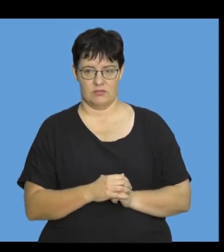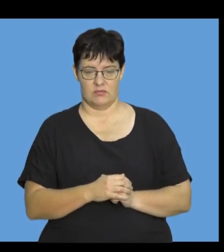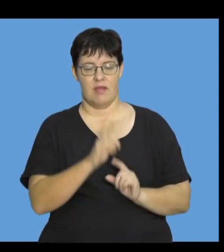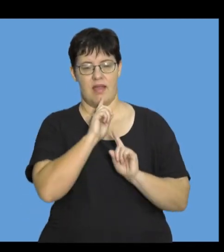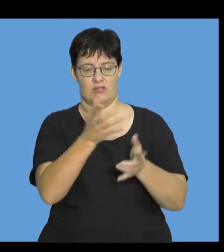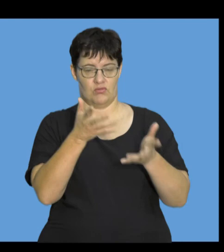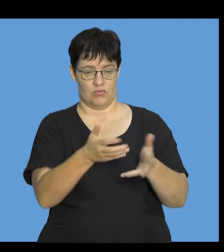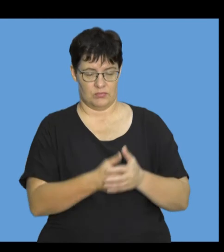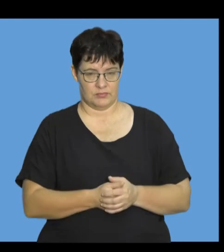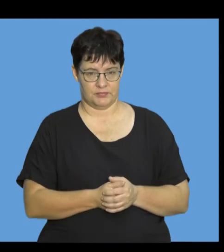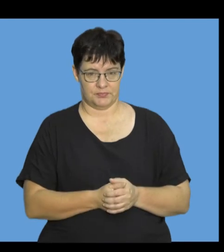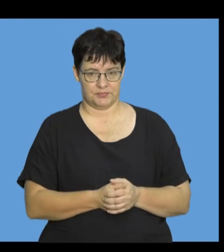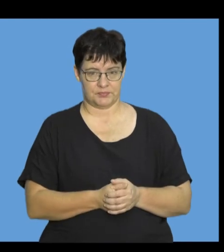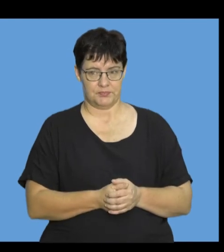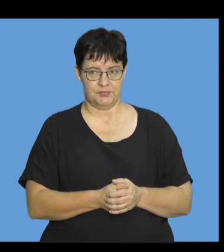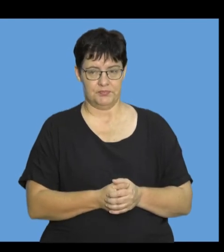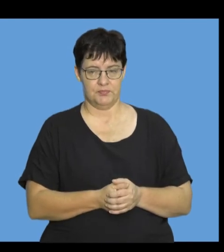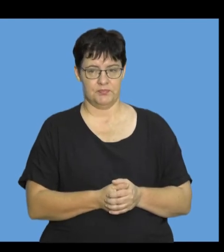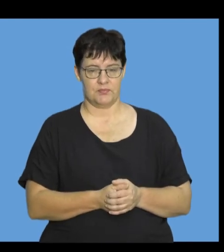and that will be my answer there.